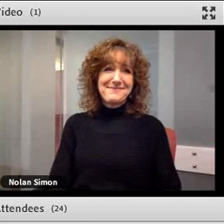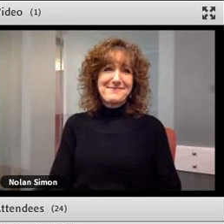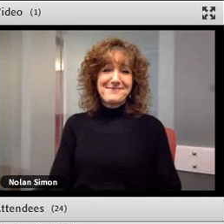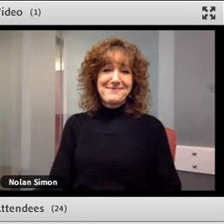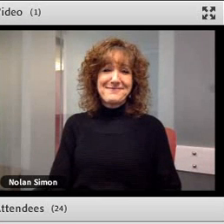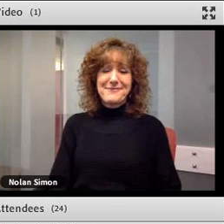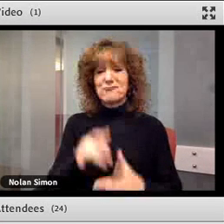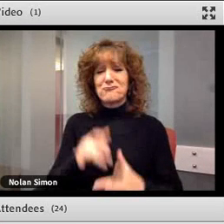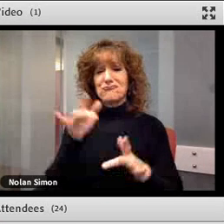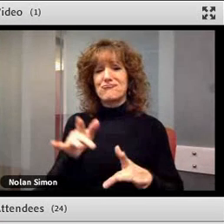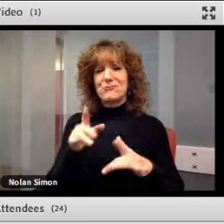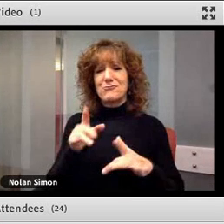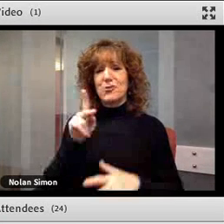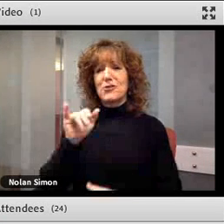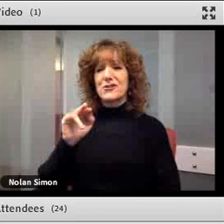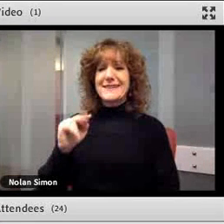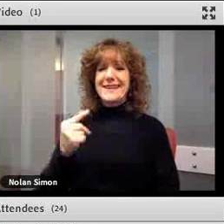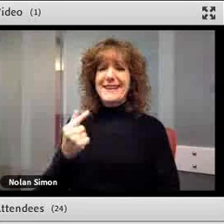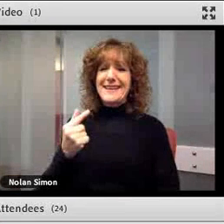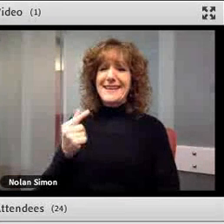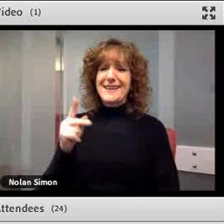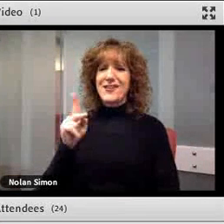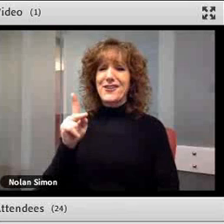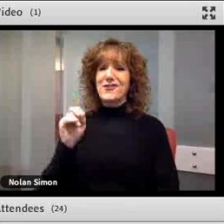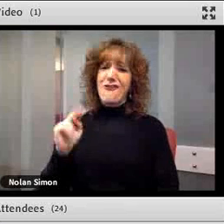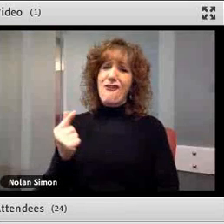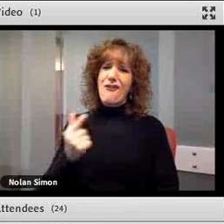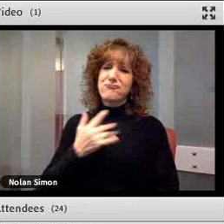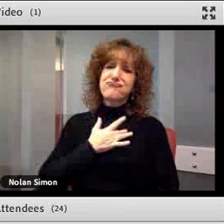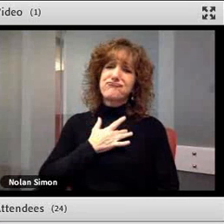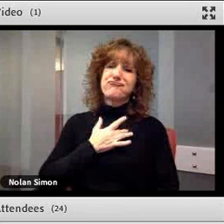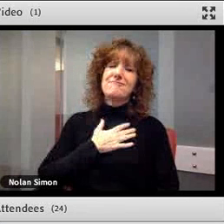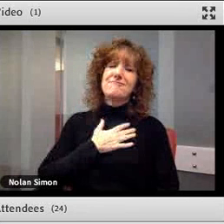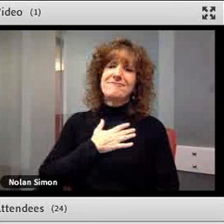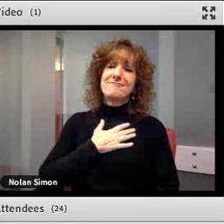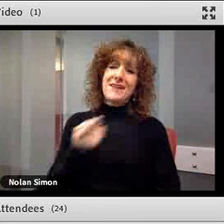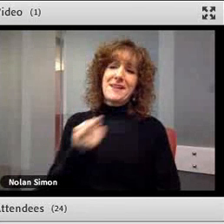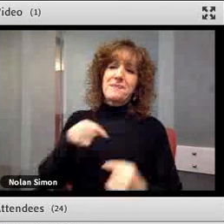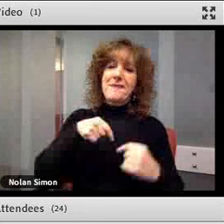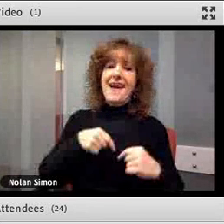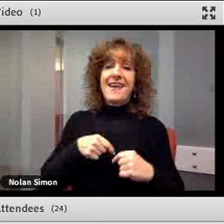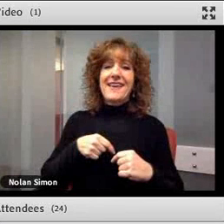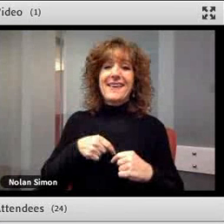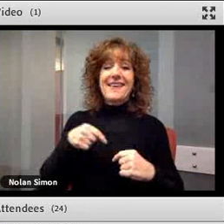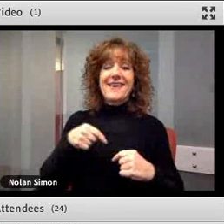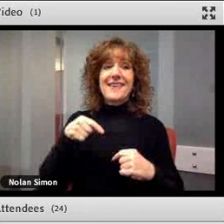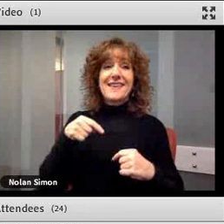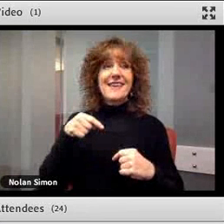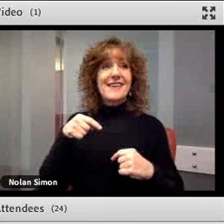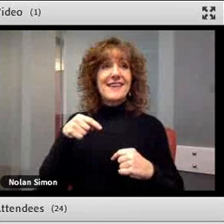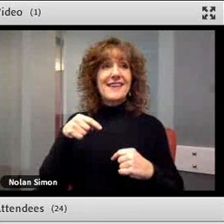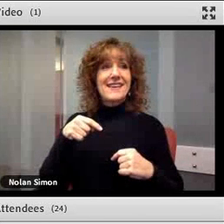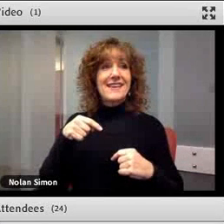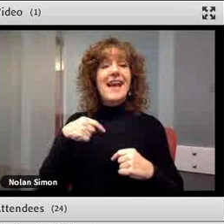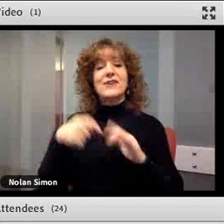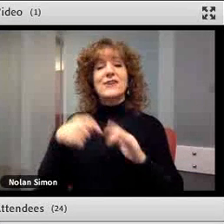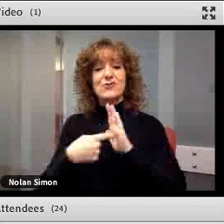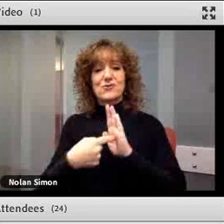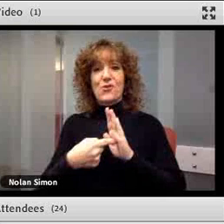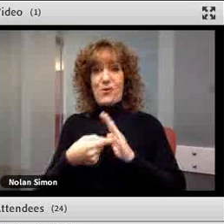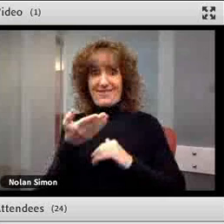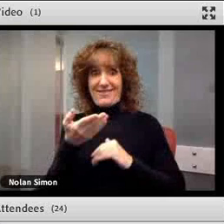Poor King Kong. Okay. So anyway, going back. So when we go back to the I should show